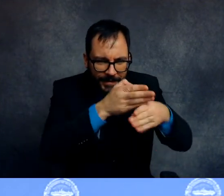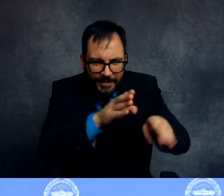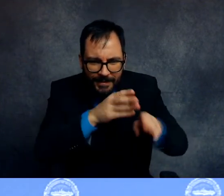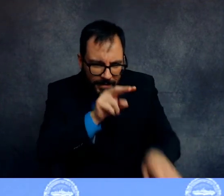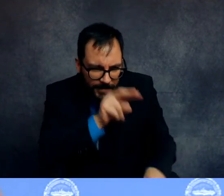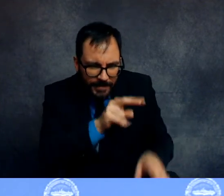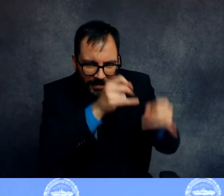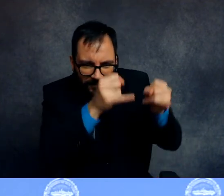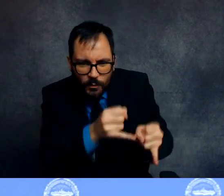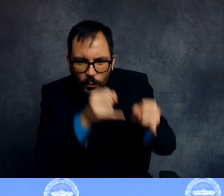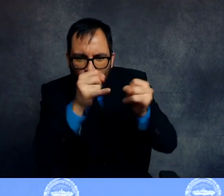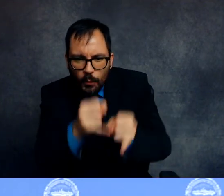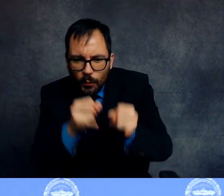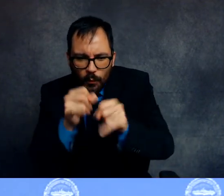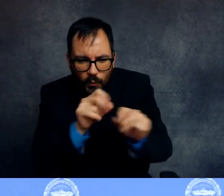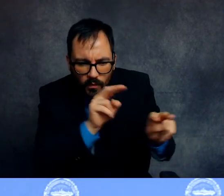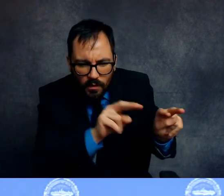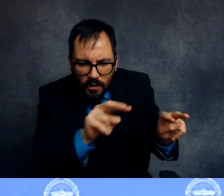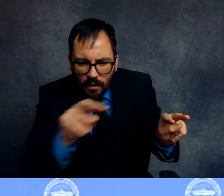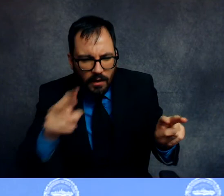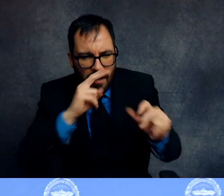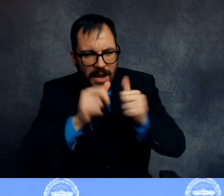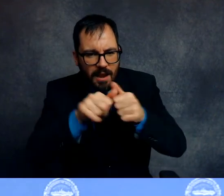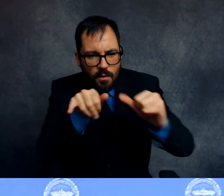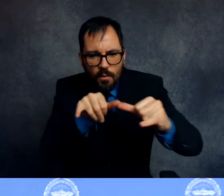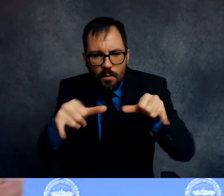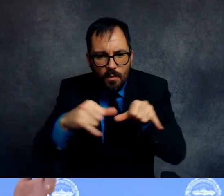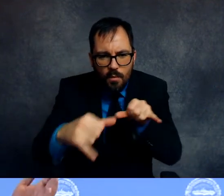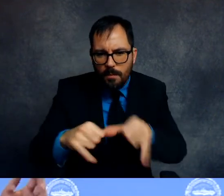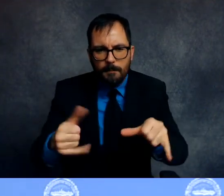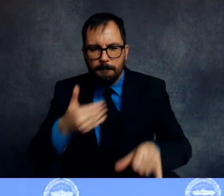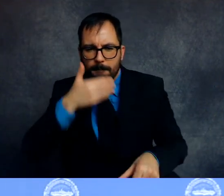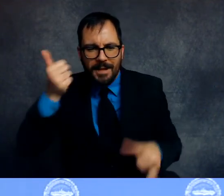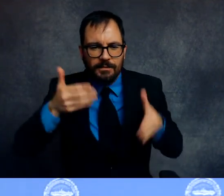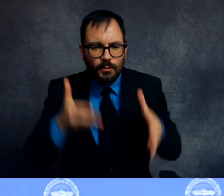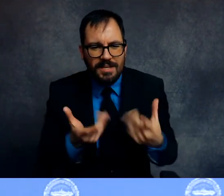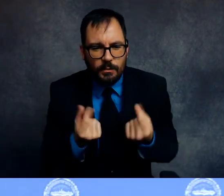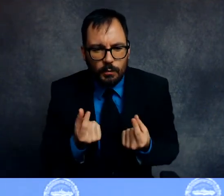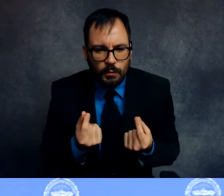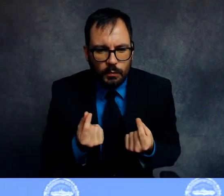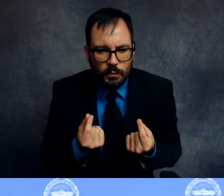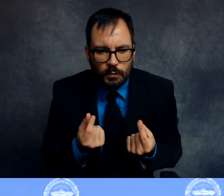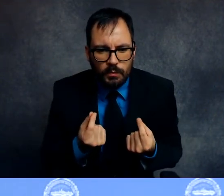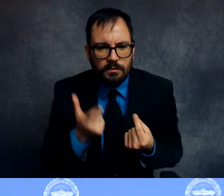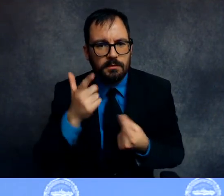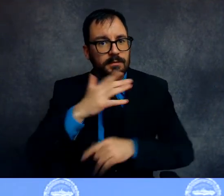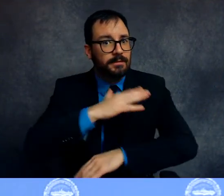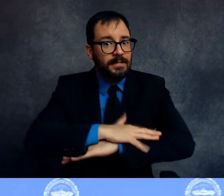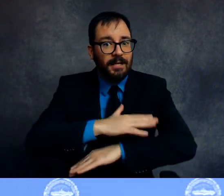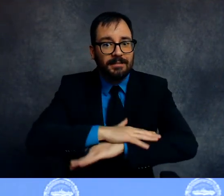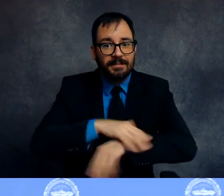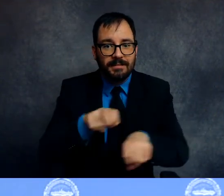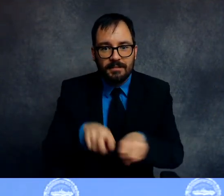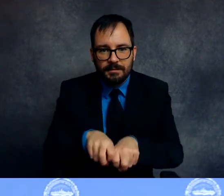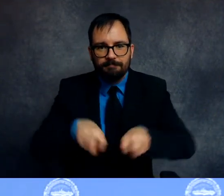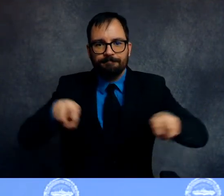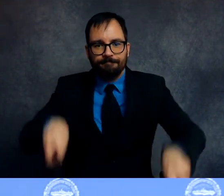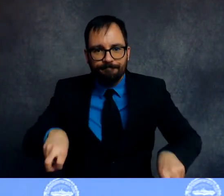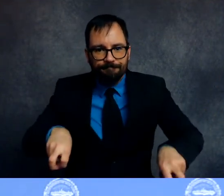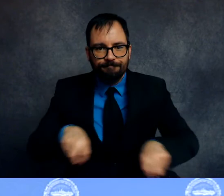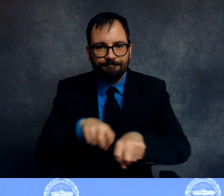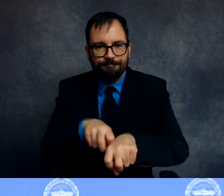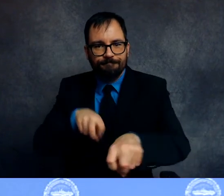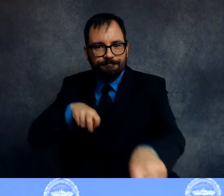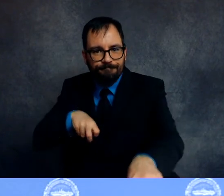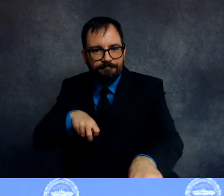Public Schools worked with Boston Public Health Commission to sort of look school by school to be able to figure out the best way to ensure